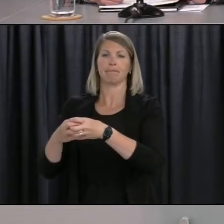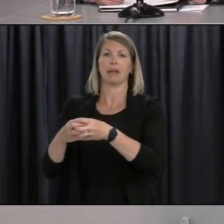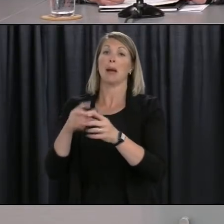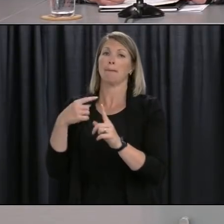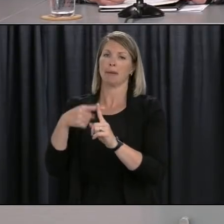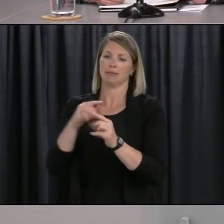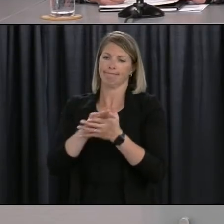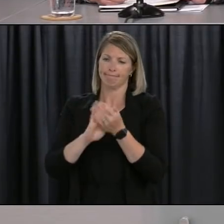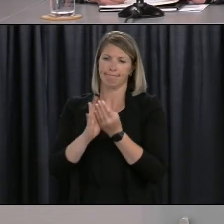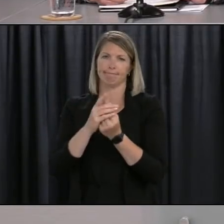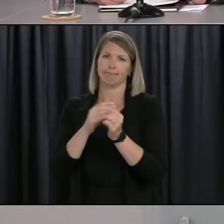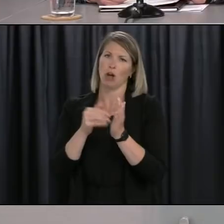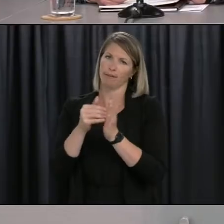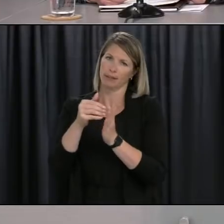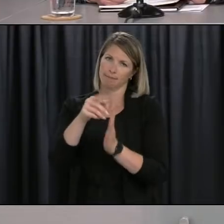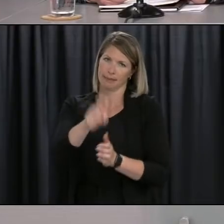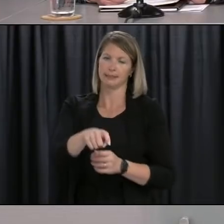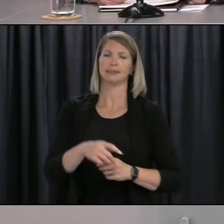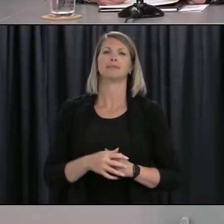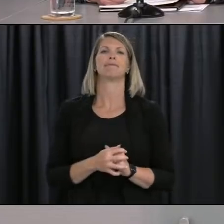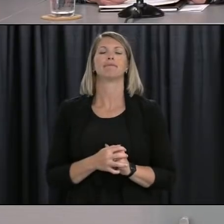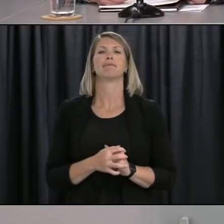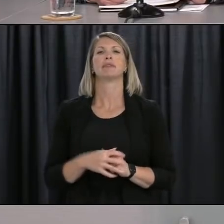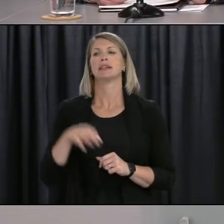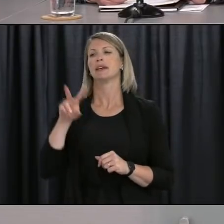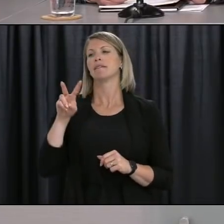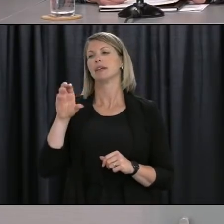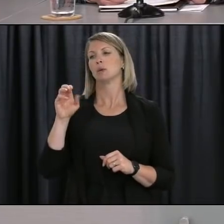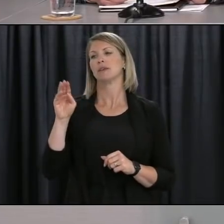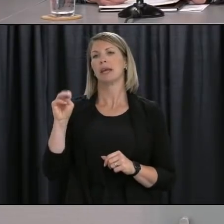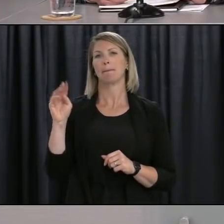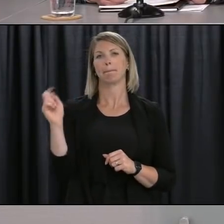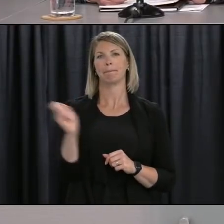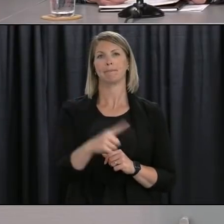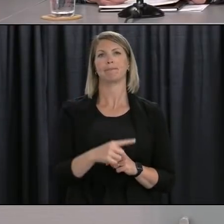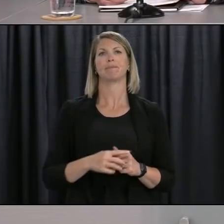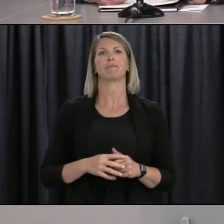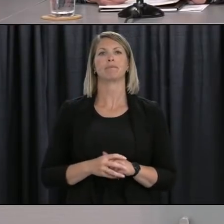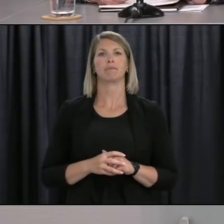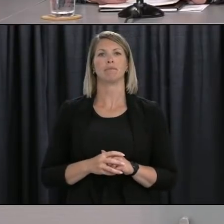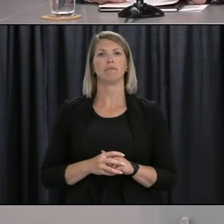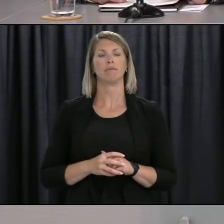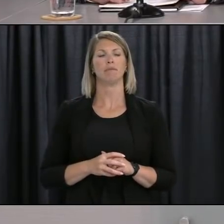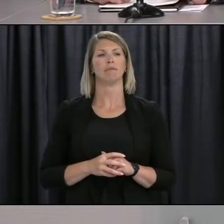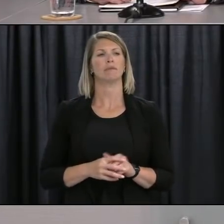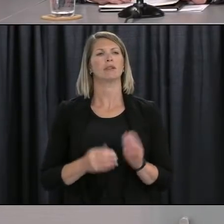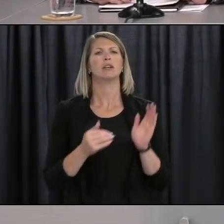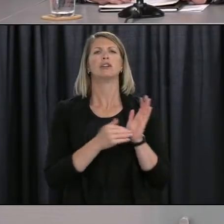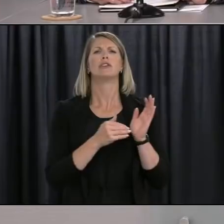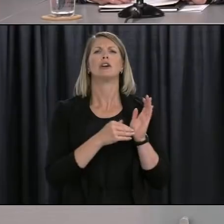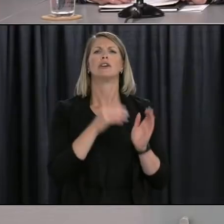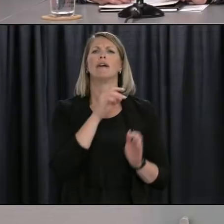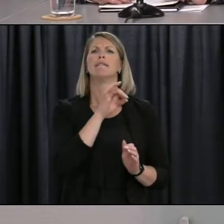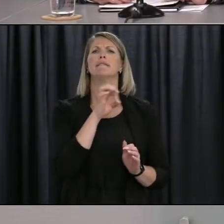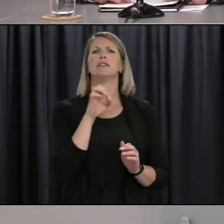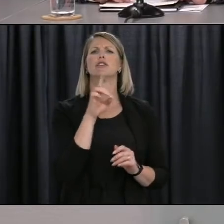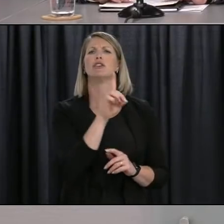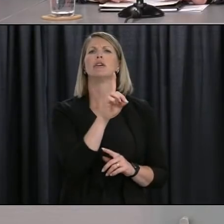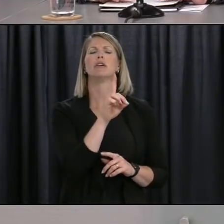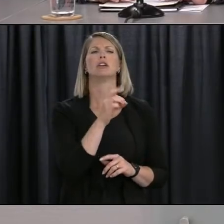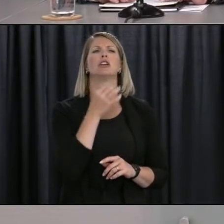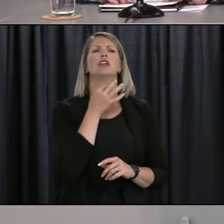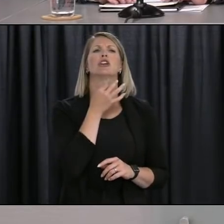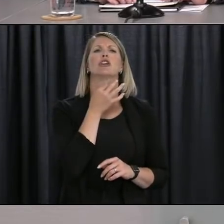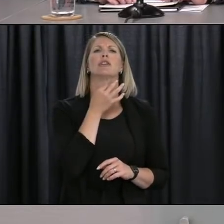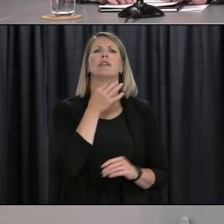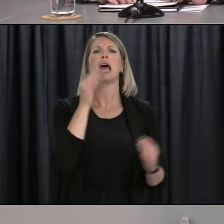of BOCM News. Please go ahead. I guess this question is for Dr. Fitzgerald. How long do you anticipate we'll be